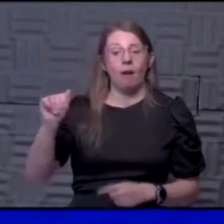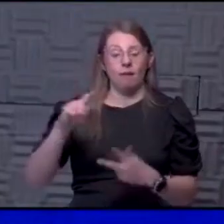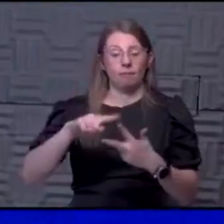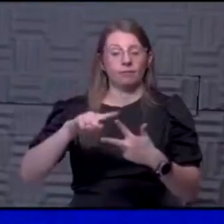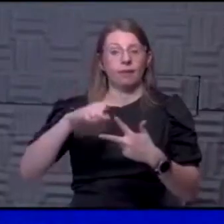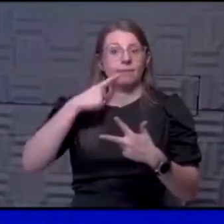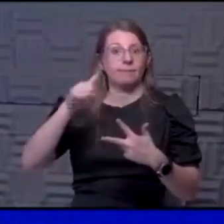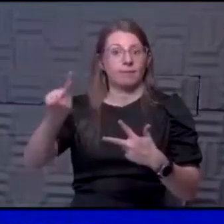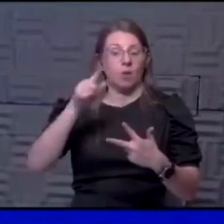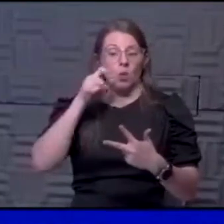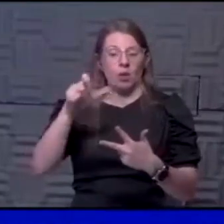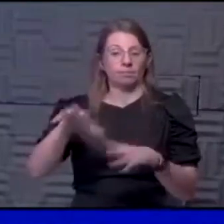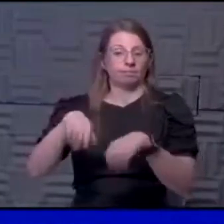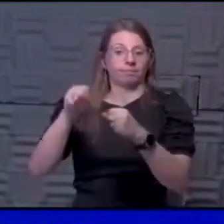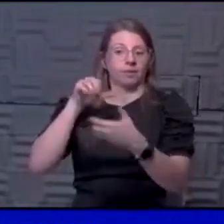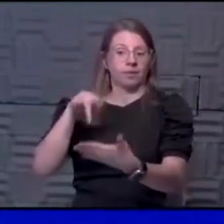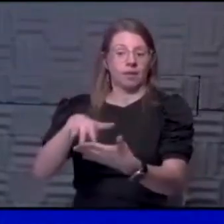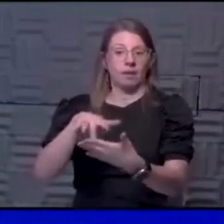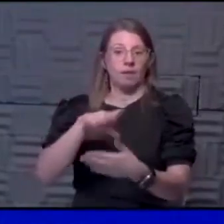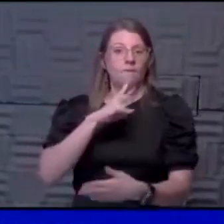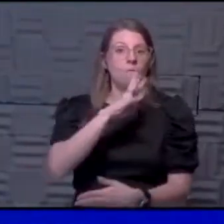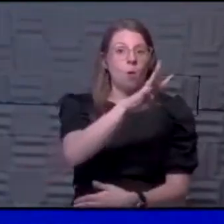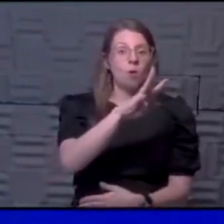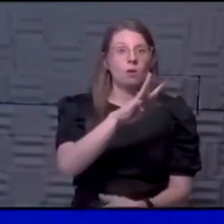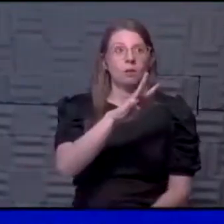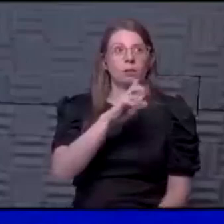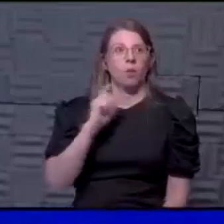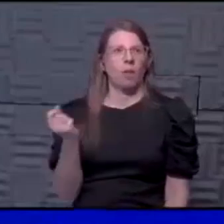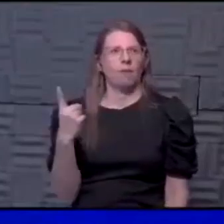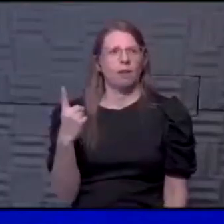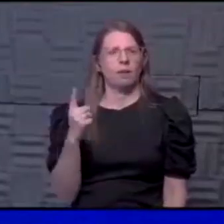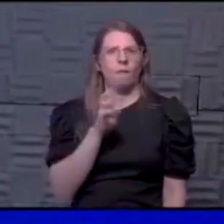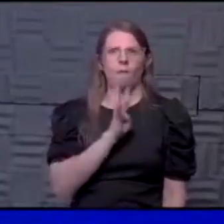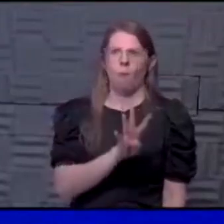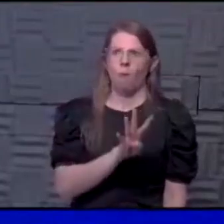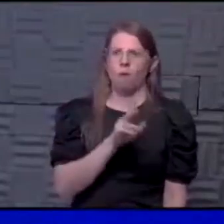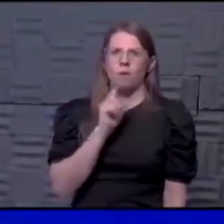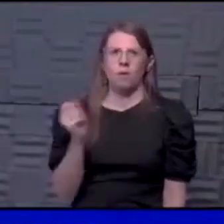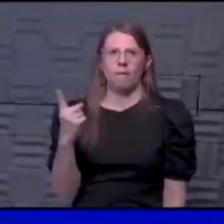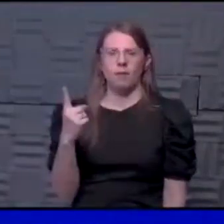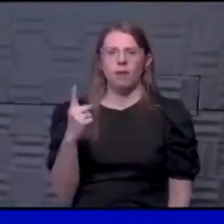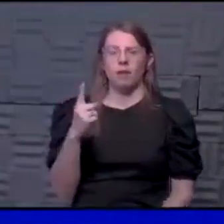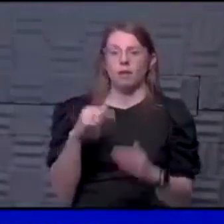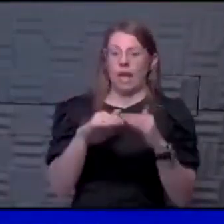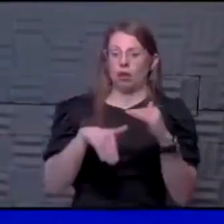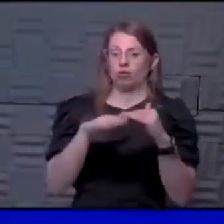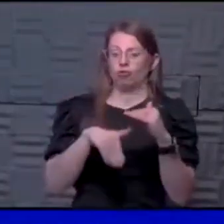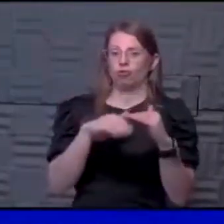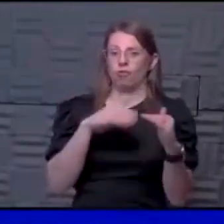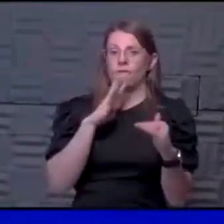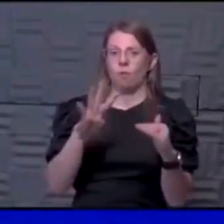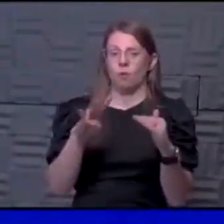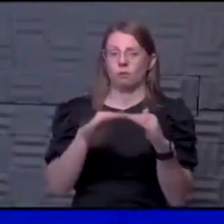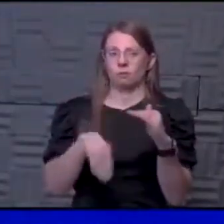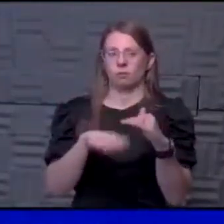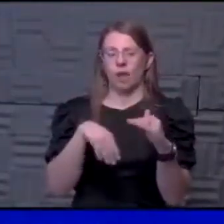be doing a study on children 4 to 11 years of age. Or, Yeah. Is that right? Did I have that right? Or even younger. Younger. It was younger than Yeah. that. I just read that. I forgot the age